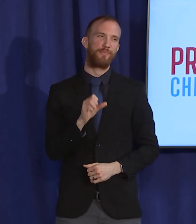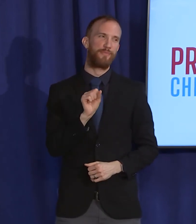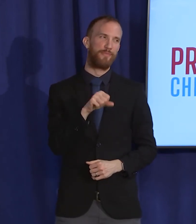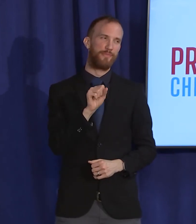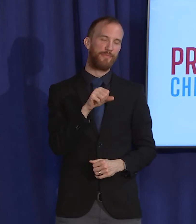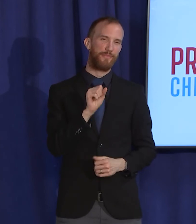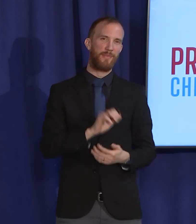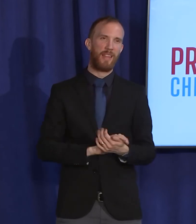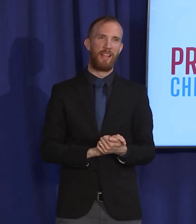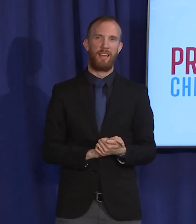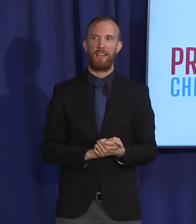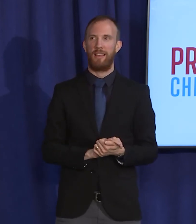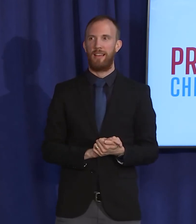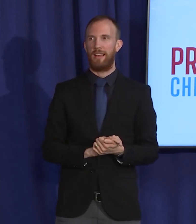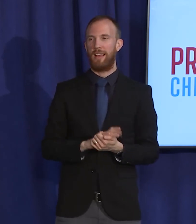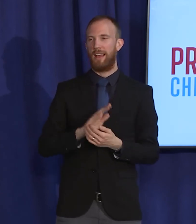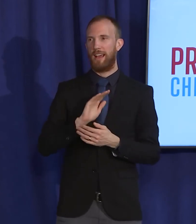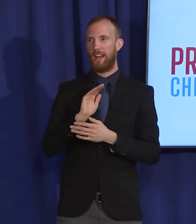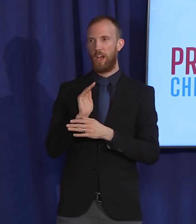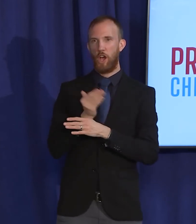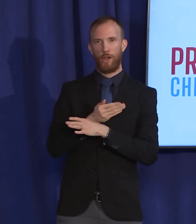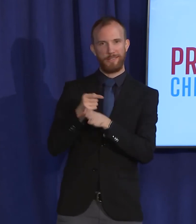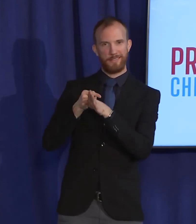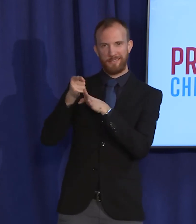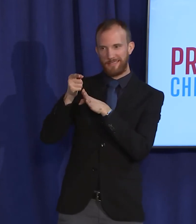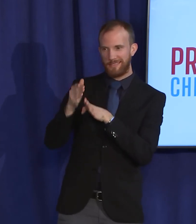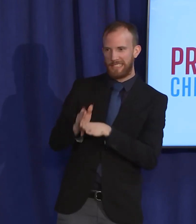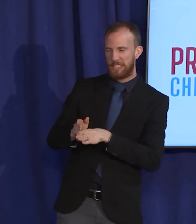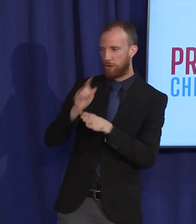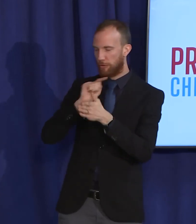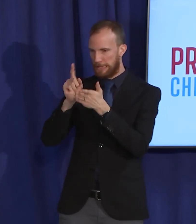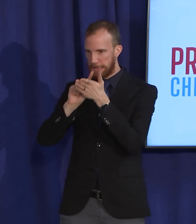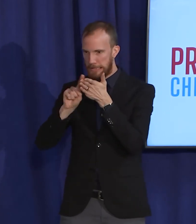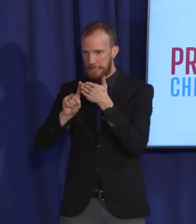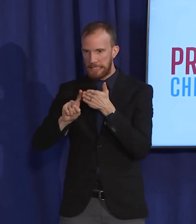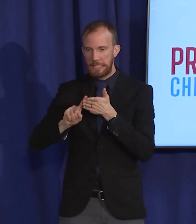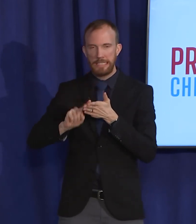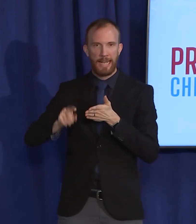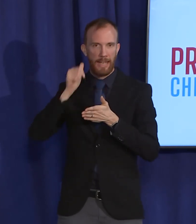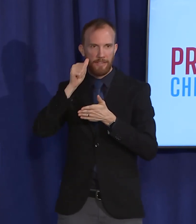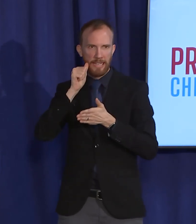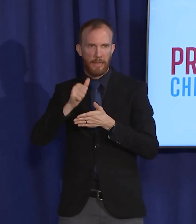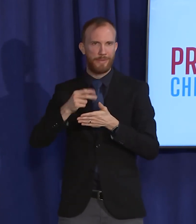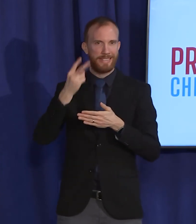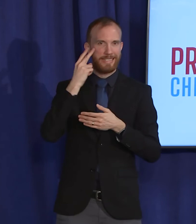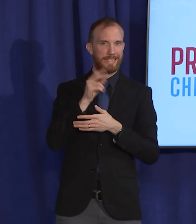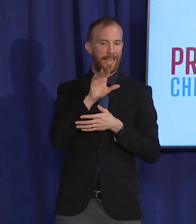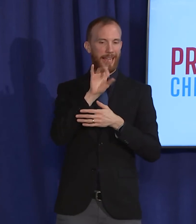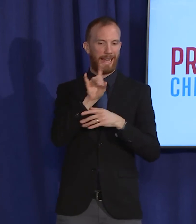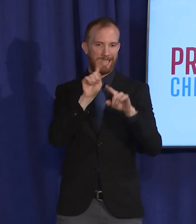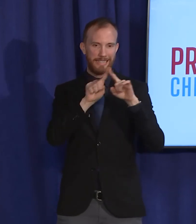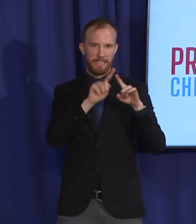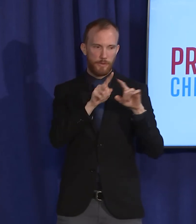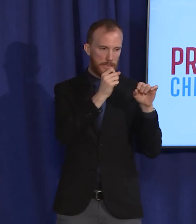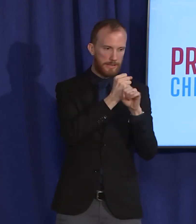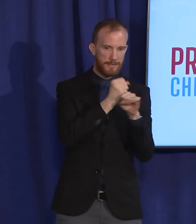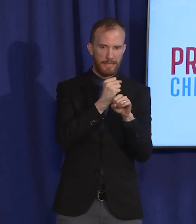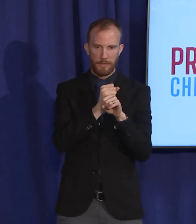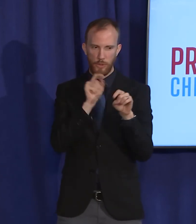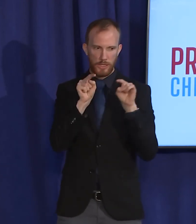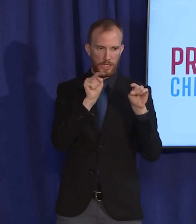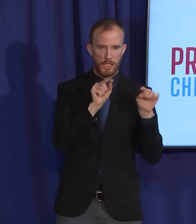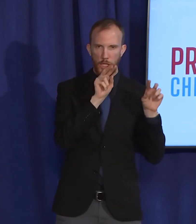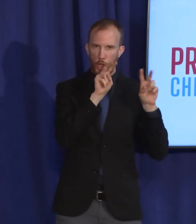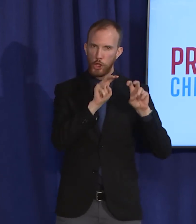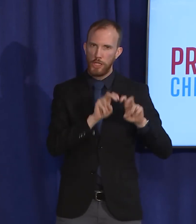Certainly, our epidemiologists are looking every single day at about 8 different metrics for any sign of any trouble. We